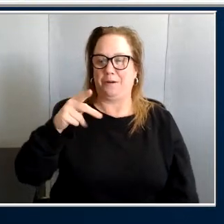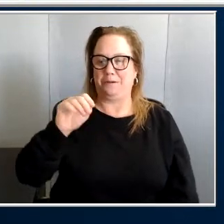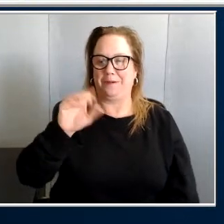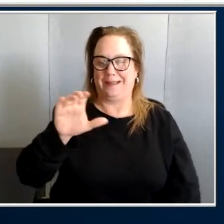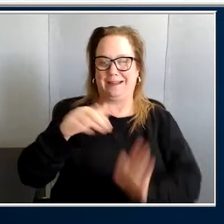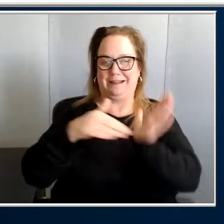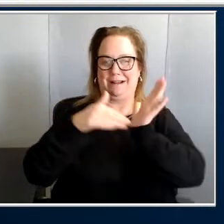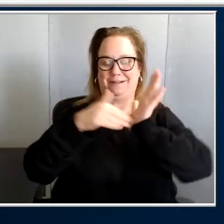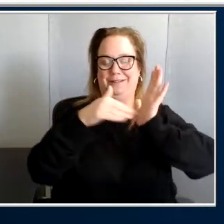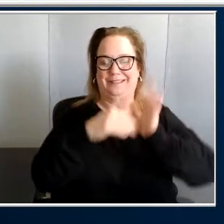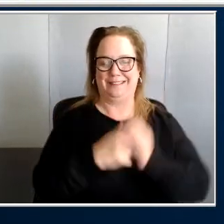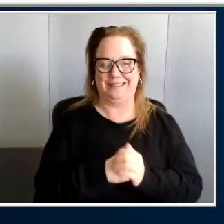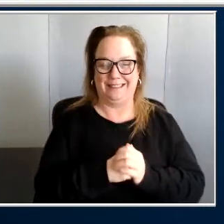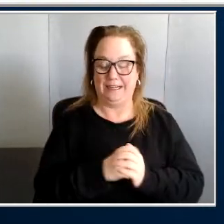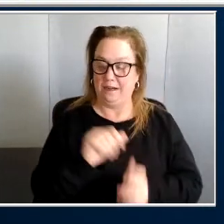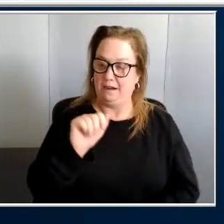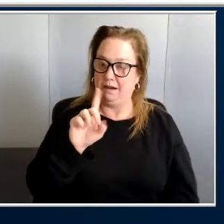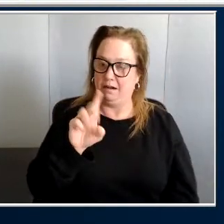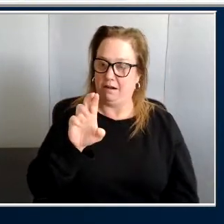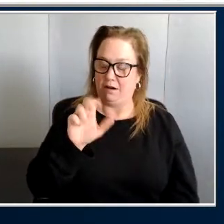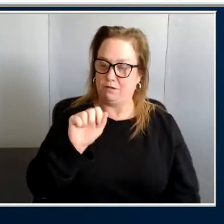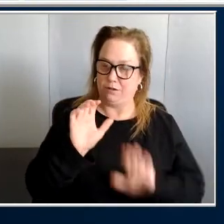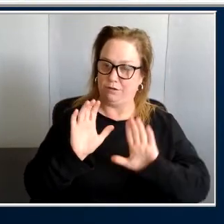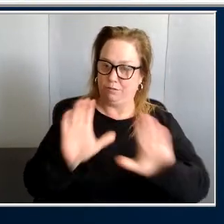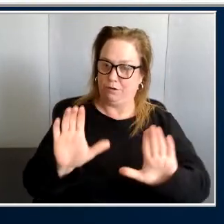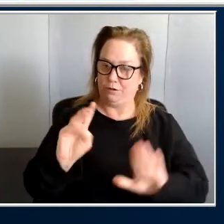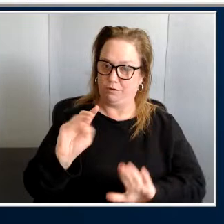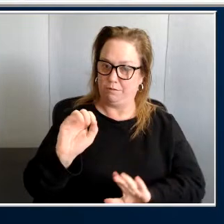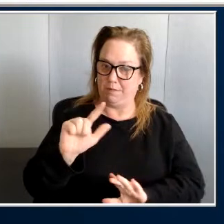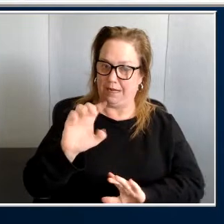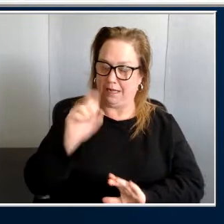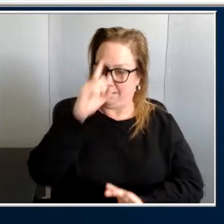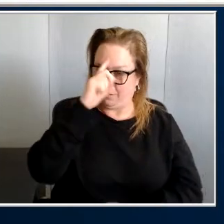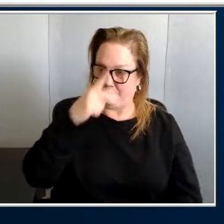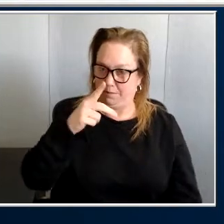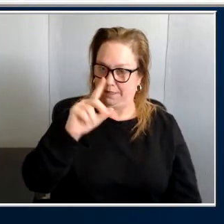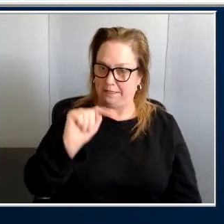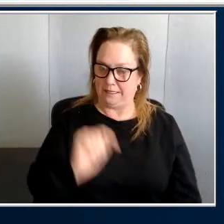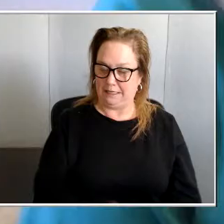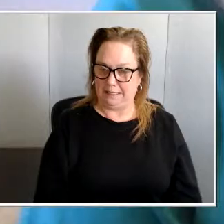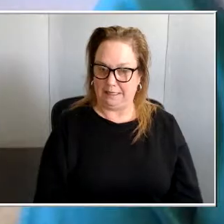But now, Audra, did you ever have to push Maggie to do PT?